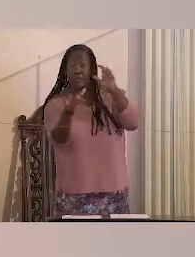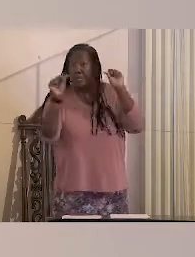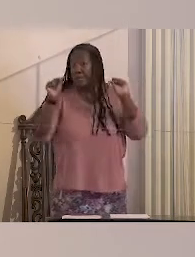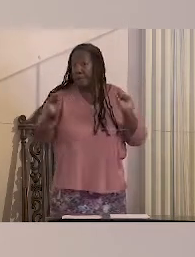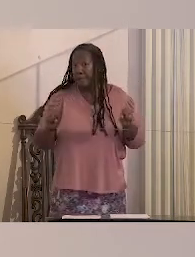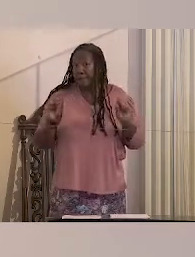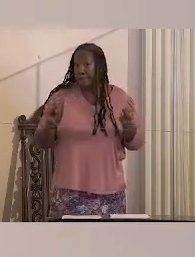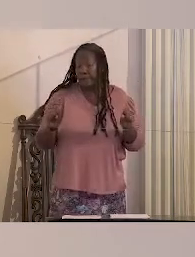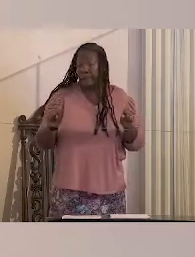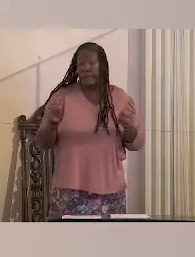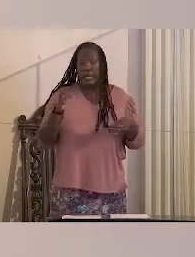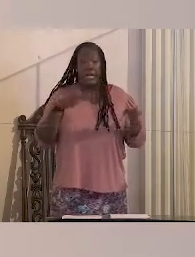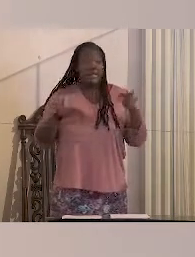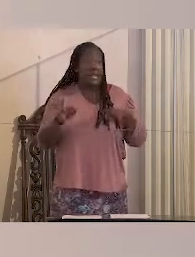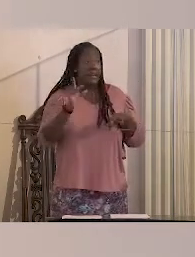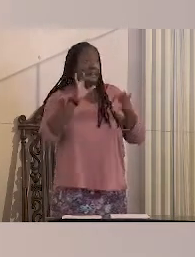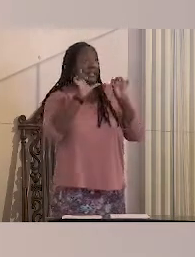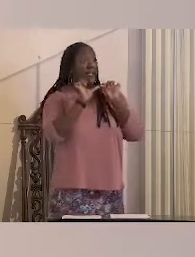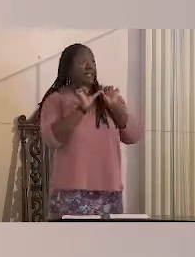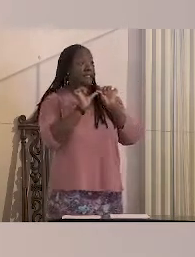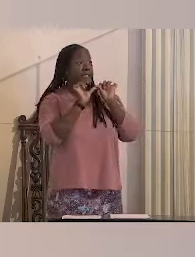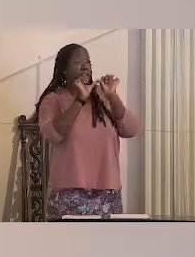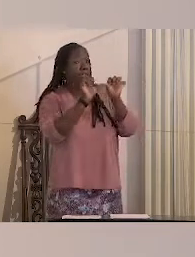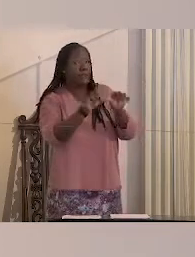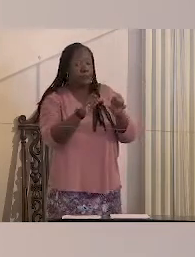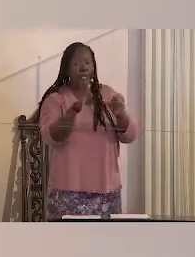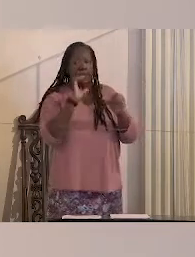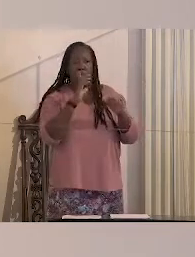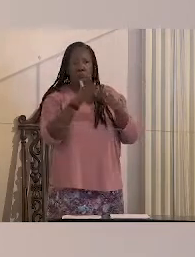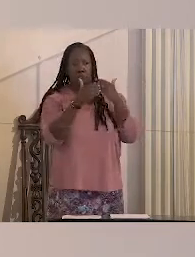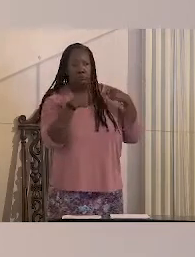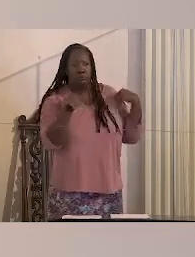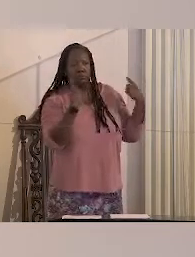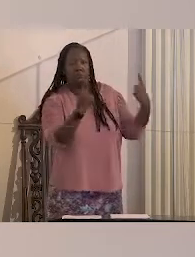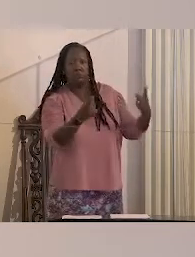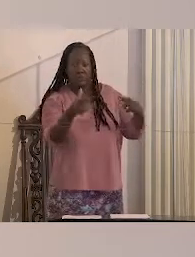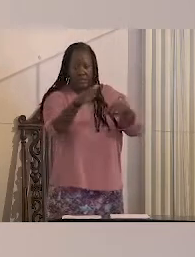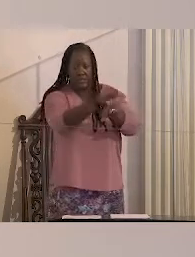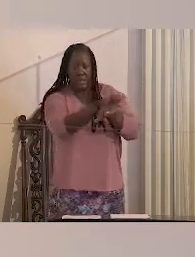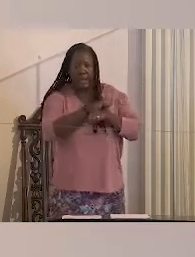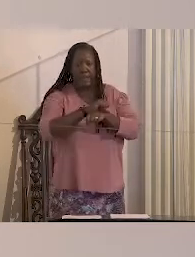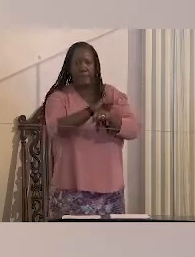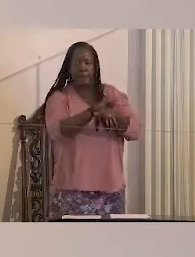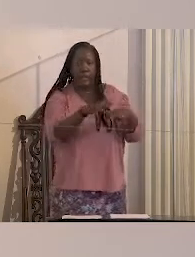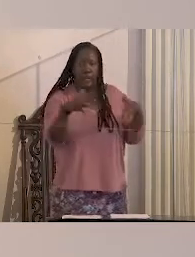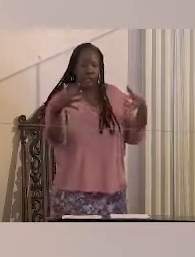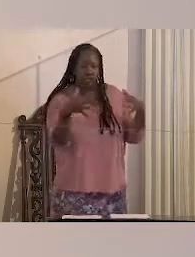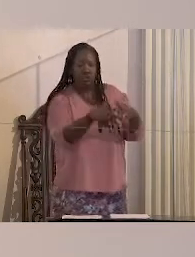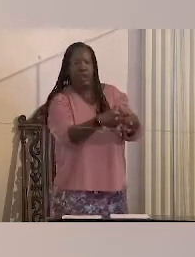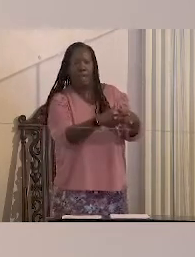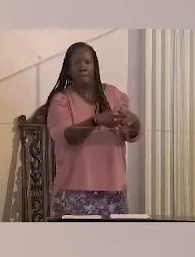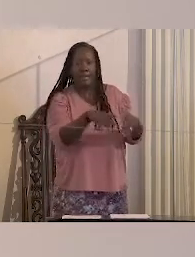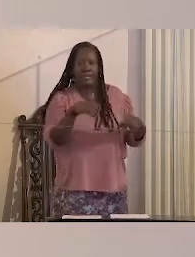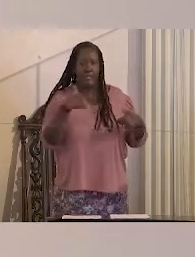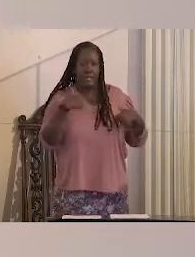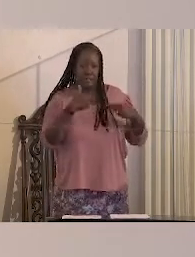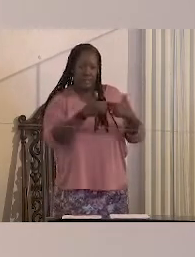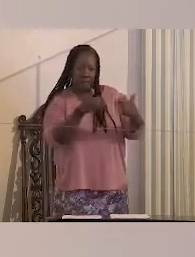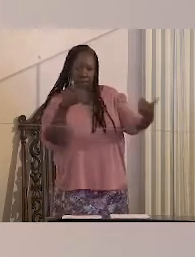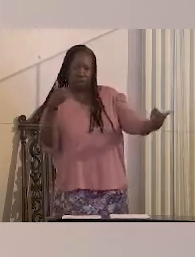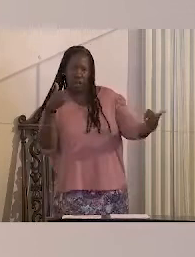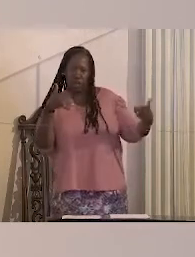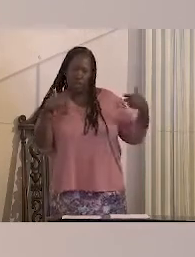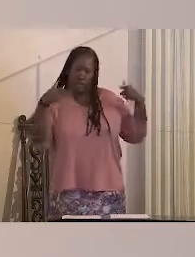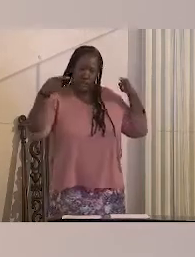of continuing the trajectory of slavery, entrapment, separation, and domination,